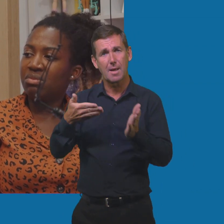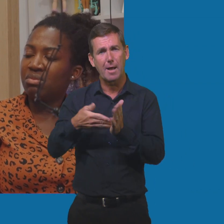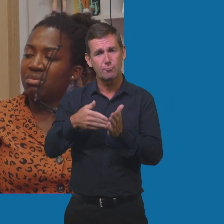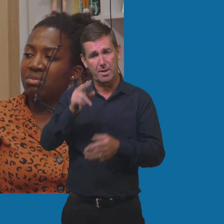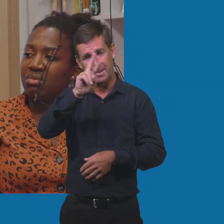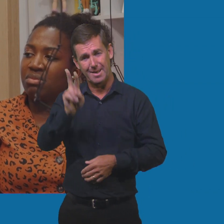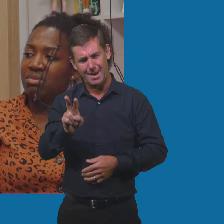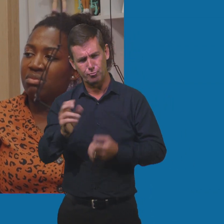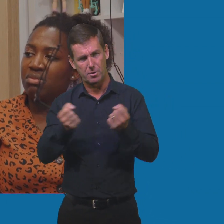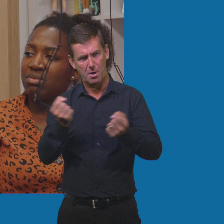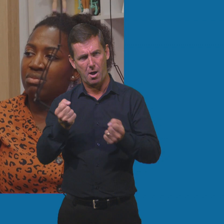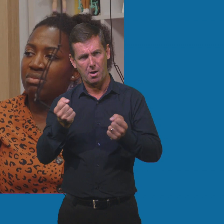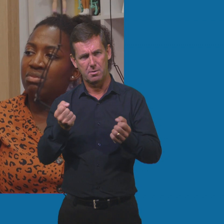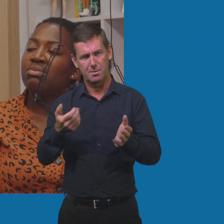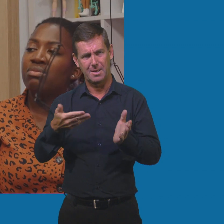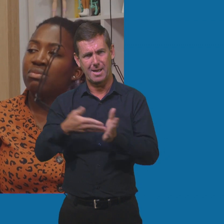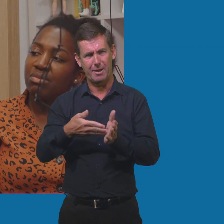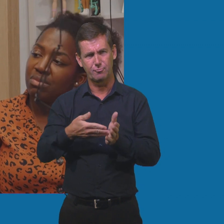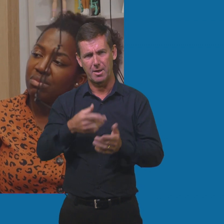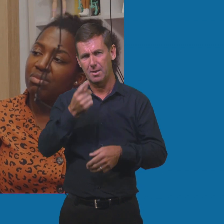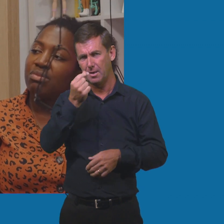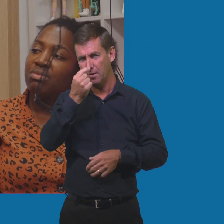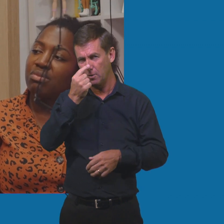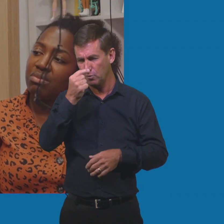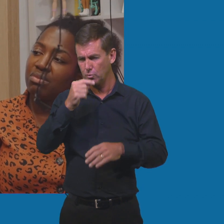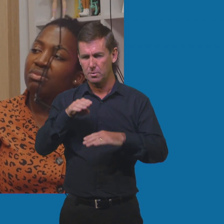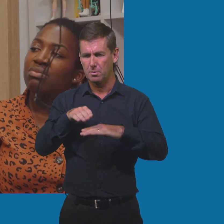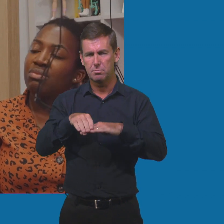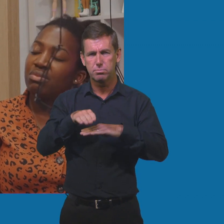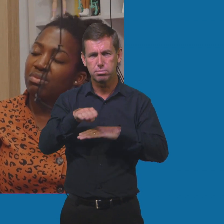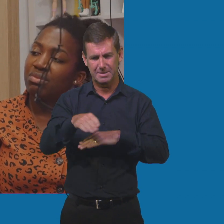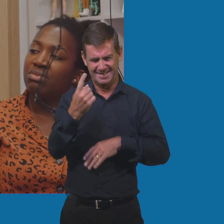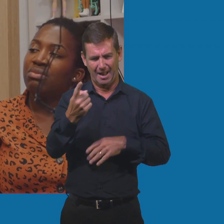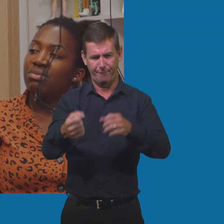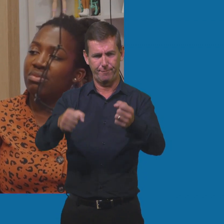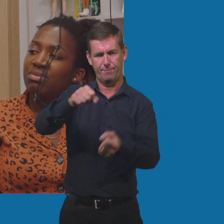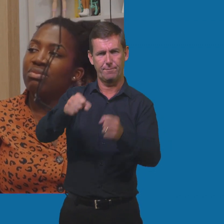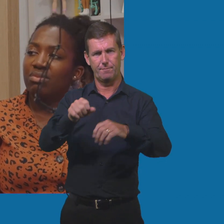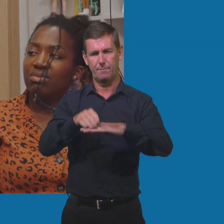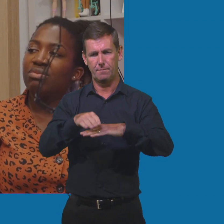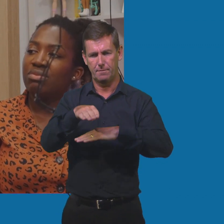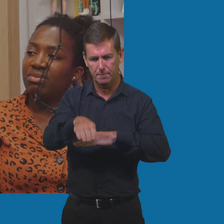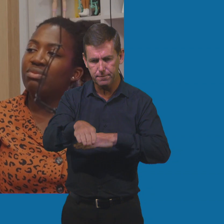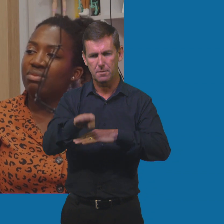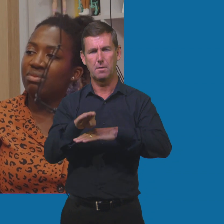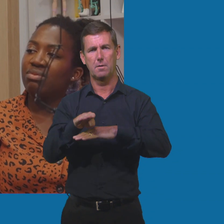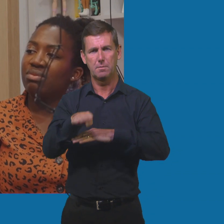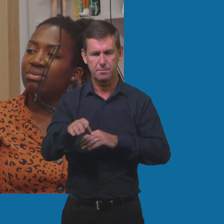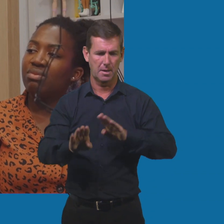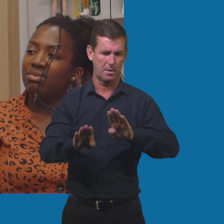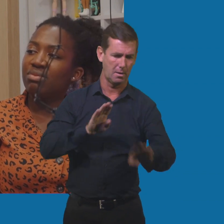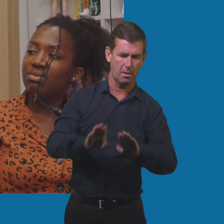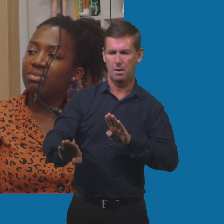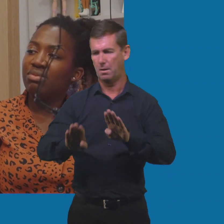cars, they often have a feature where it will also creep along in stop-start traffic, which is a real dream, because otherwise you're sort of doing a little dance on the pedals